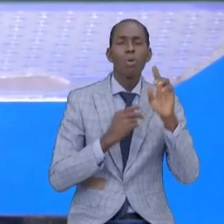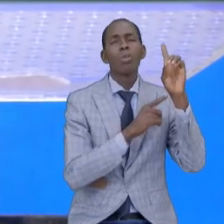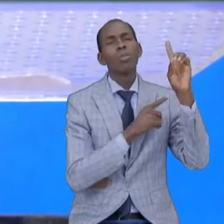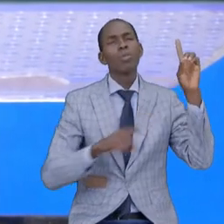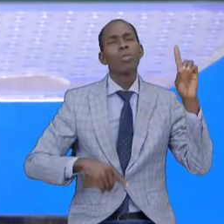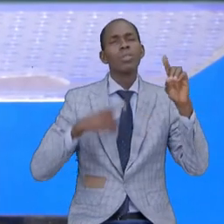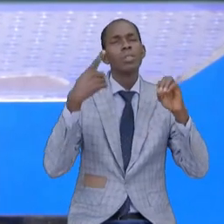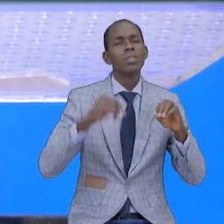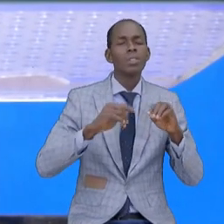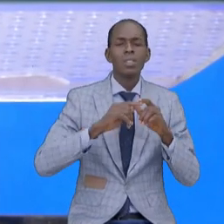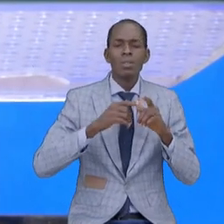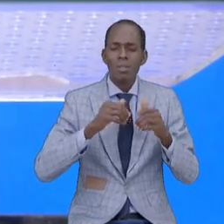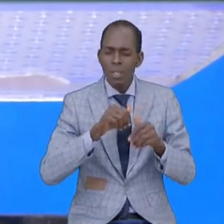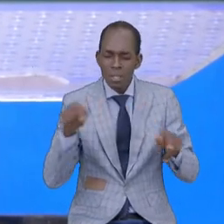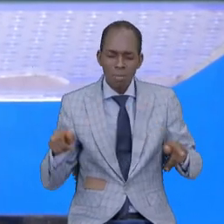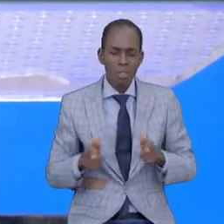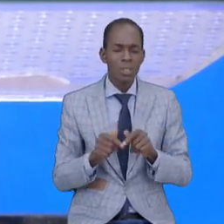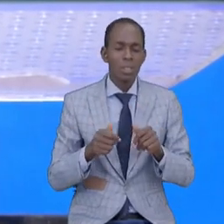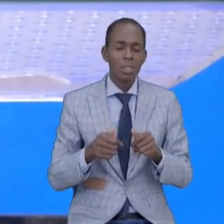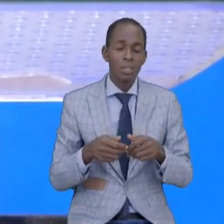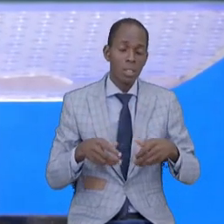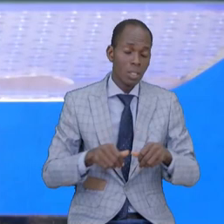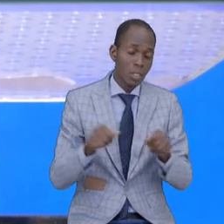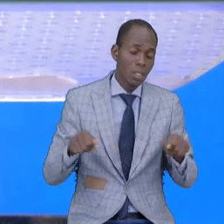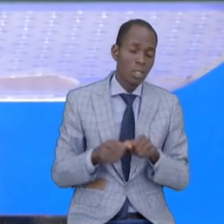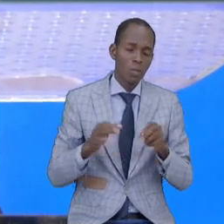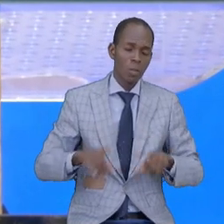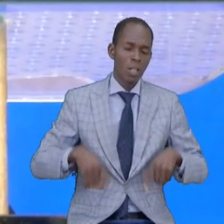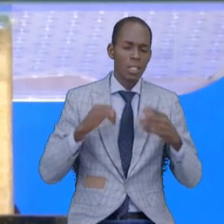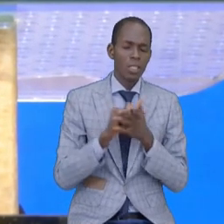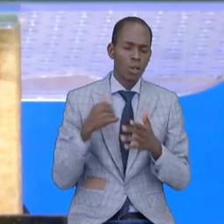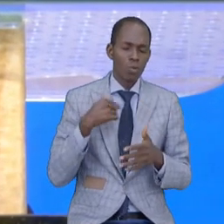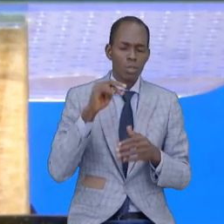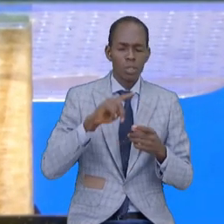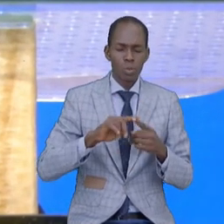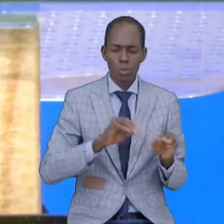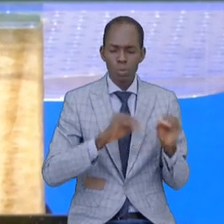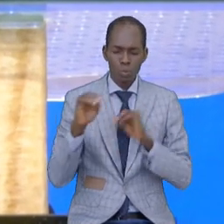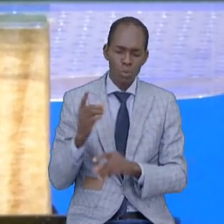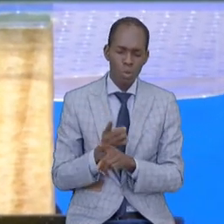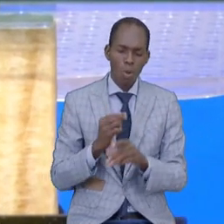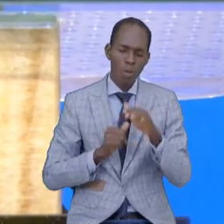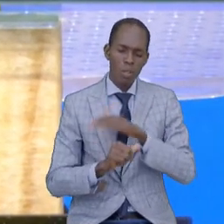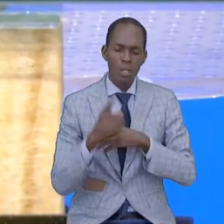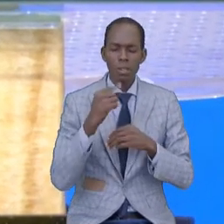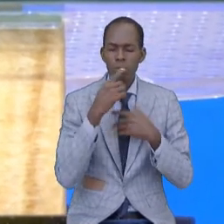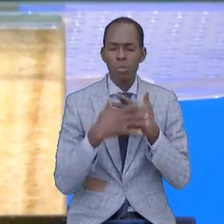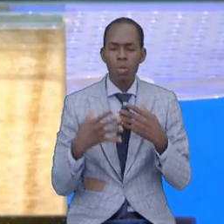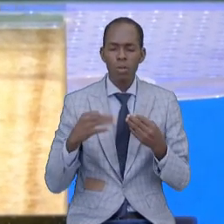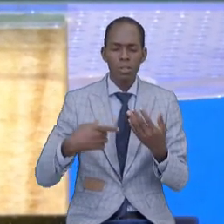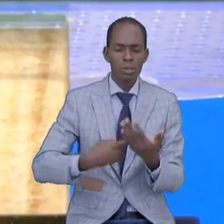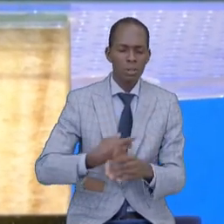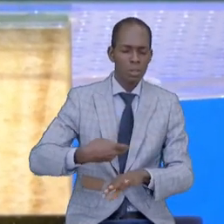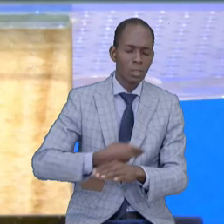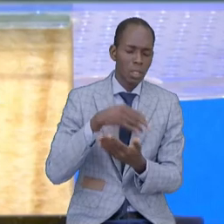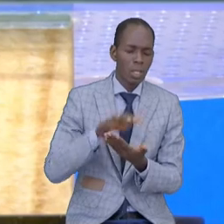gray areas of our lives that we need to put right under the blood of the Lamb so that our